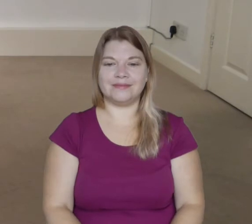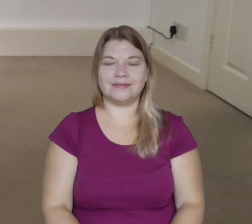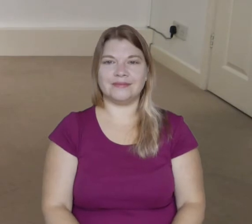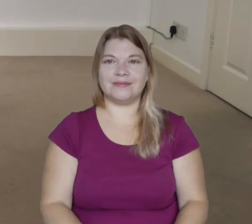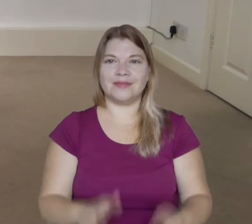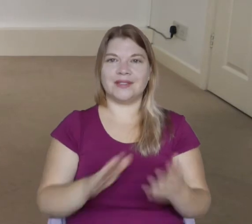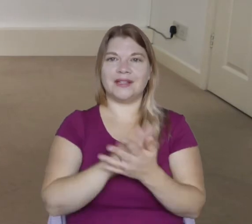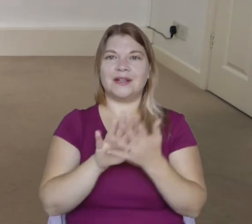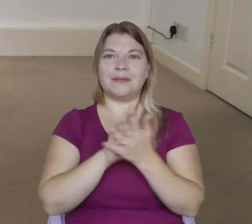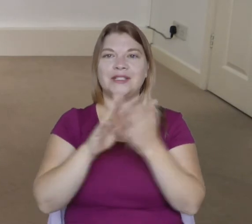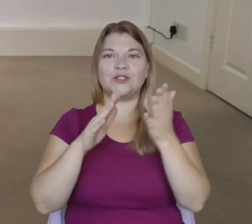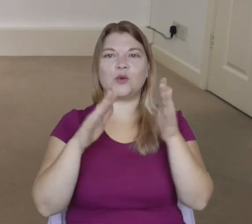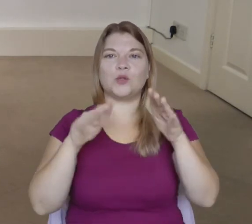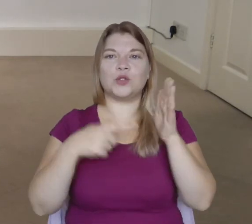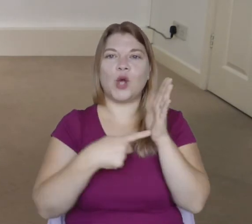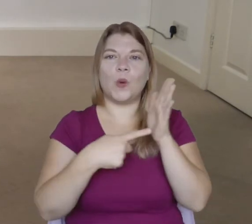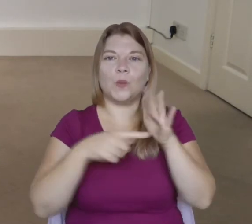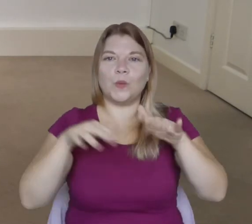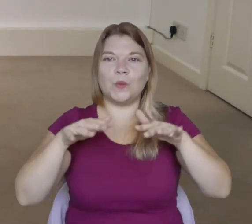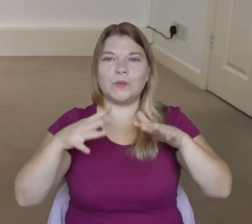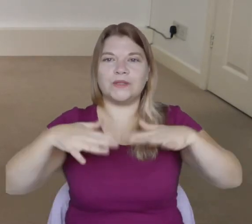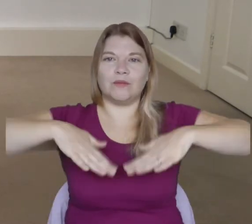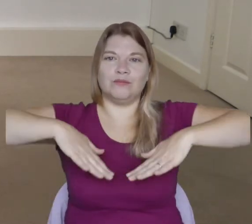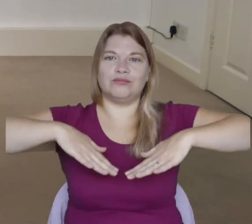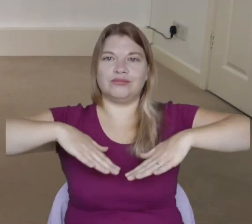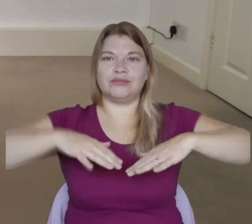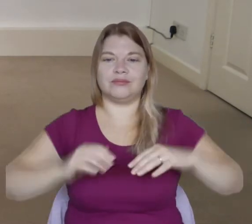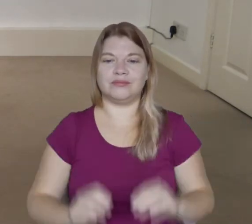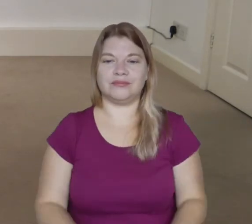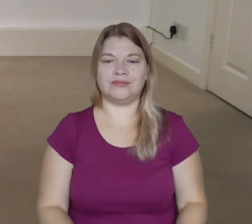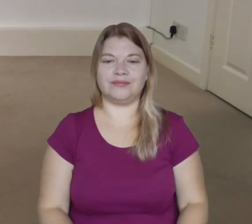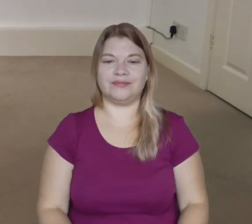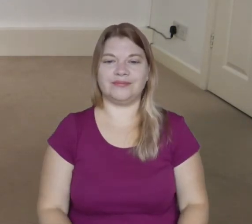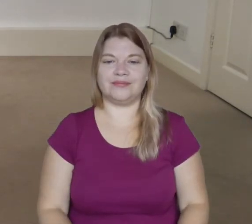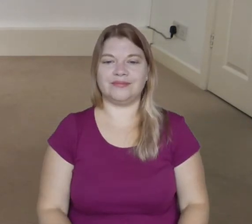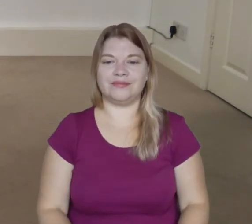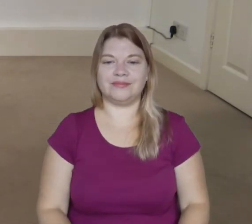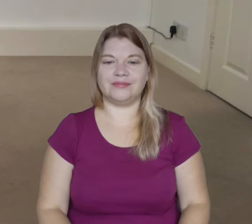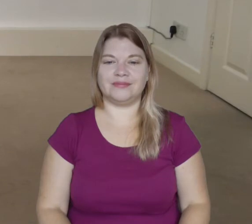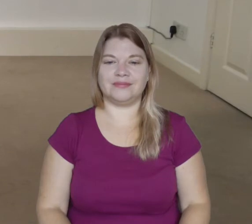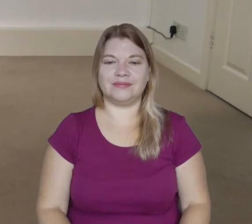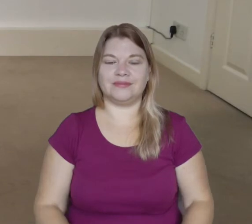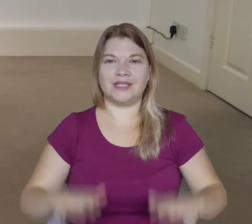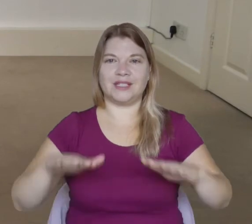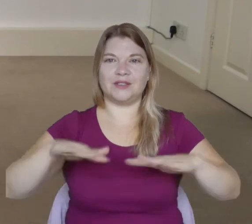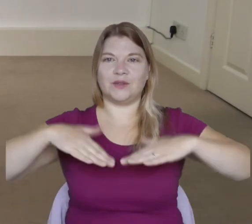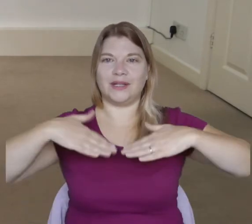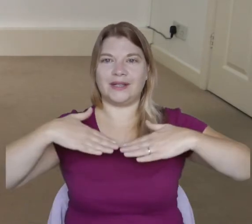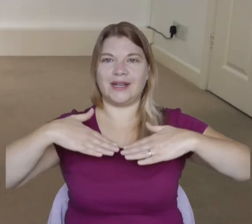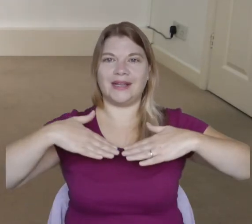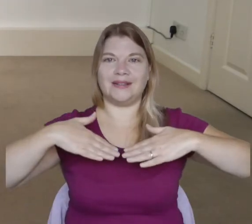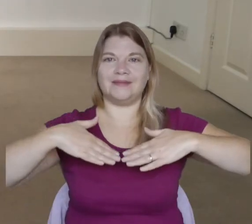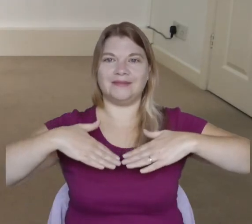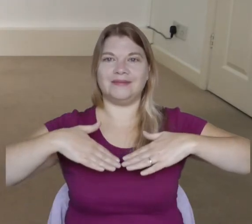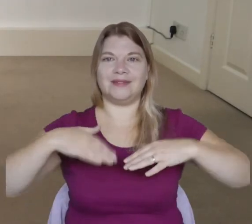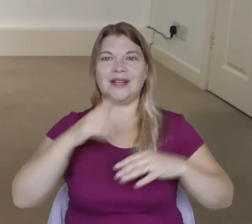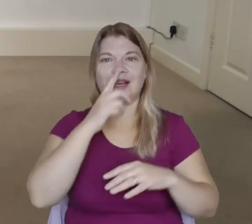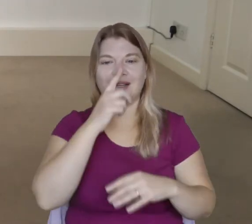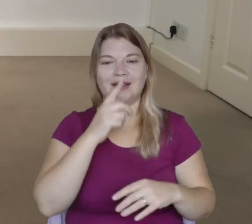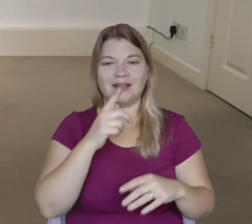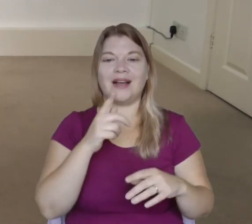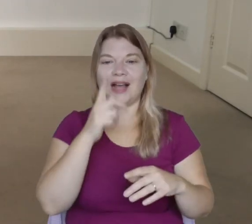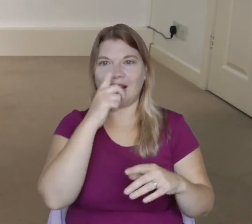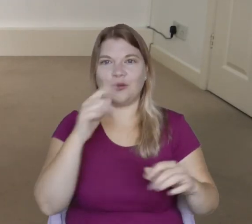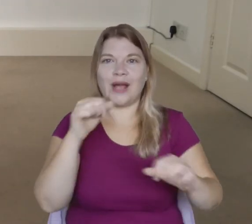by pivoting on your toes and turning your heels out to the sides and your toes going in towards each other as you do your